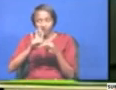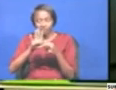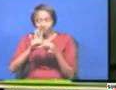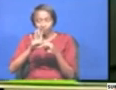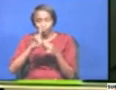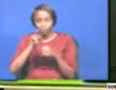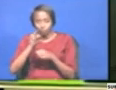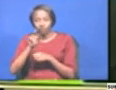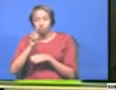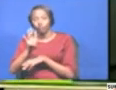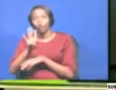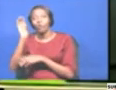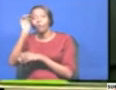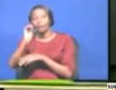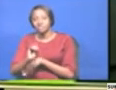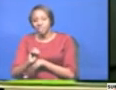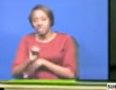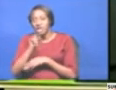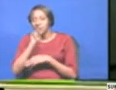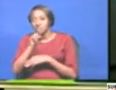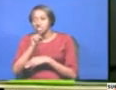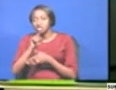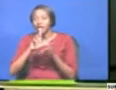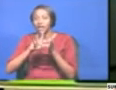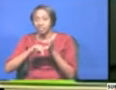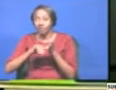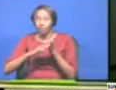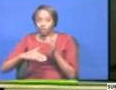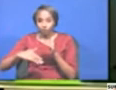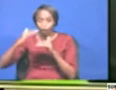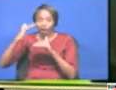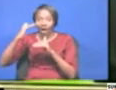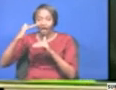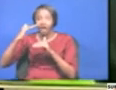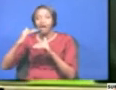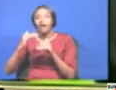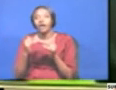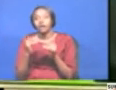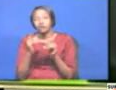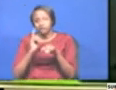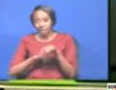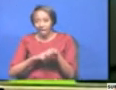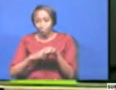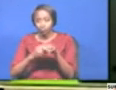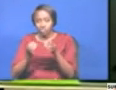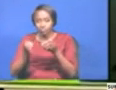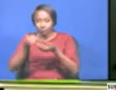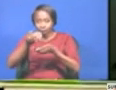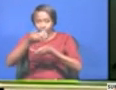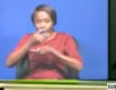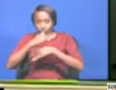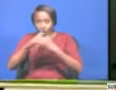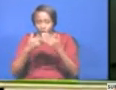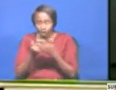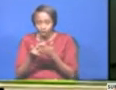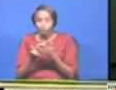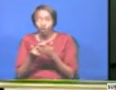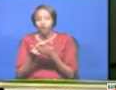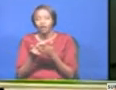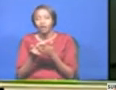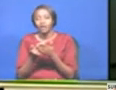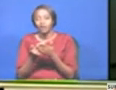65.4%. This figure will go higher once we compute the verification of the turnout